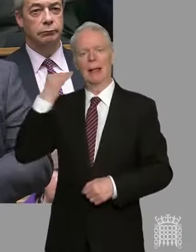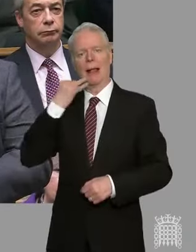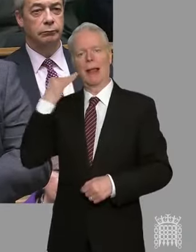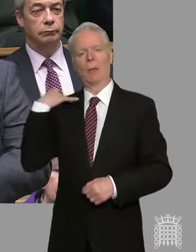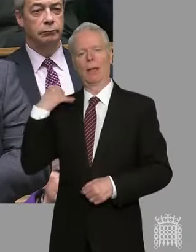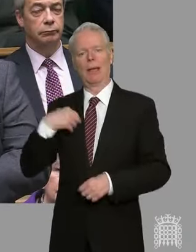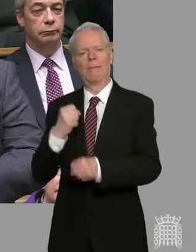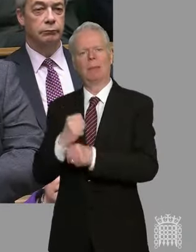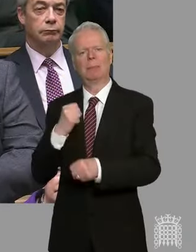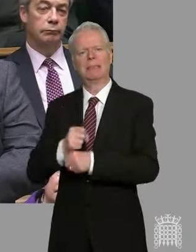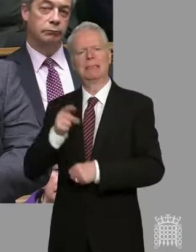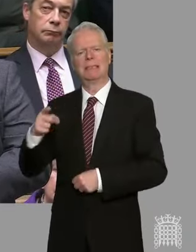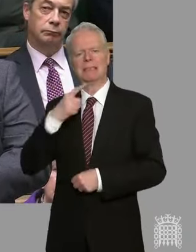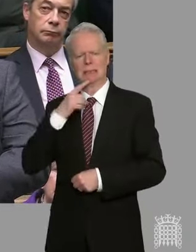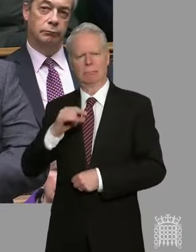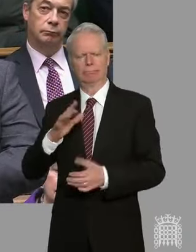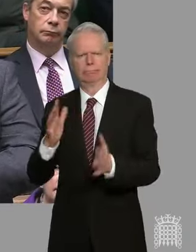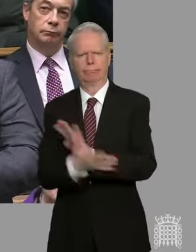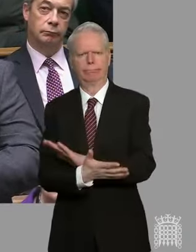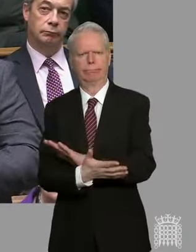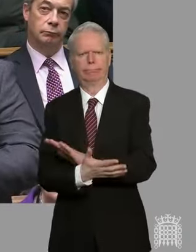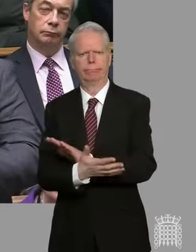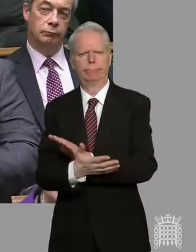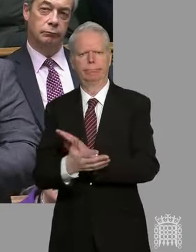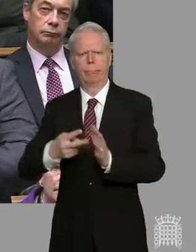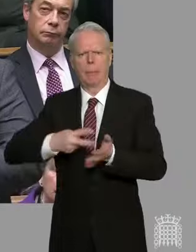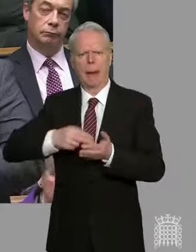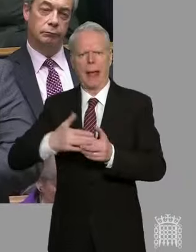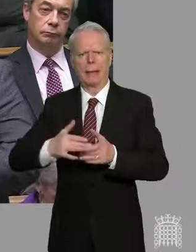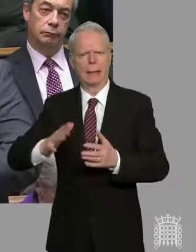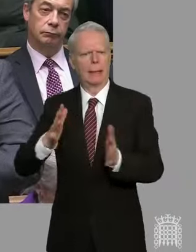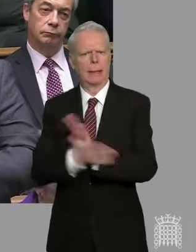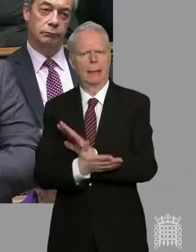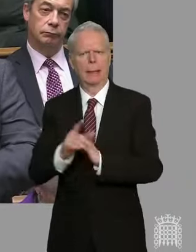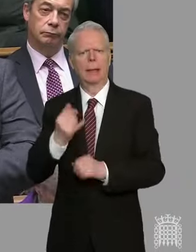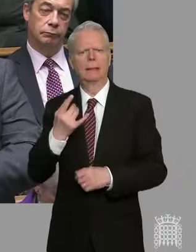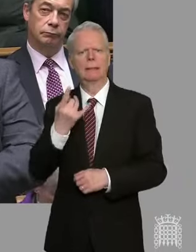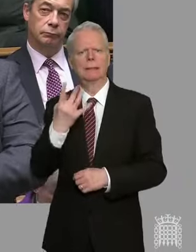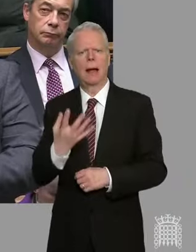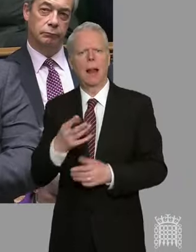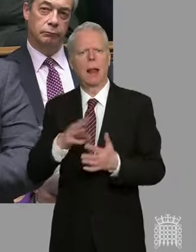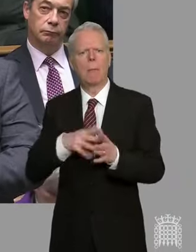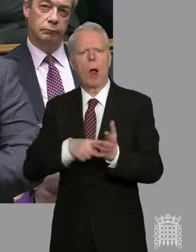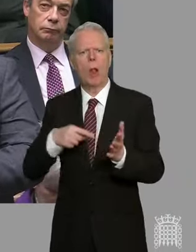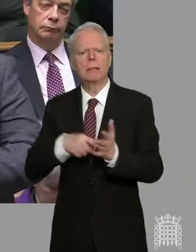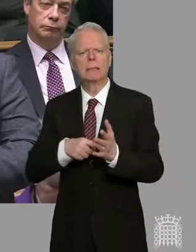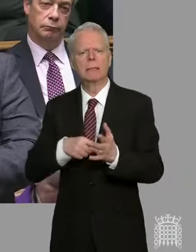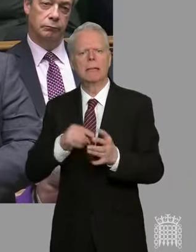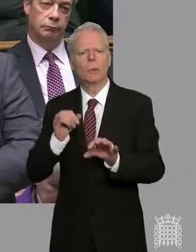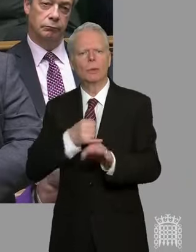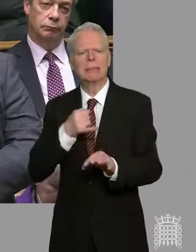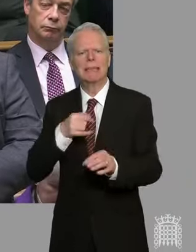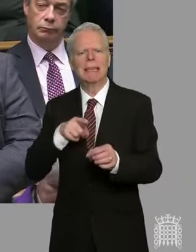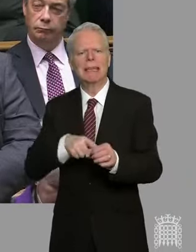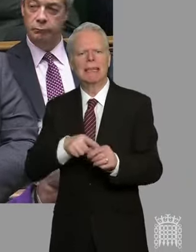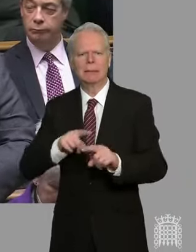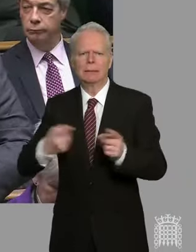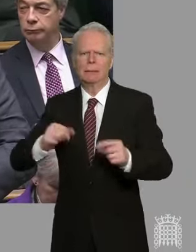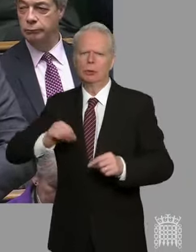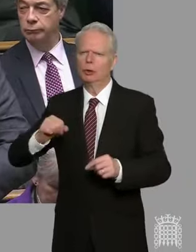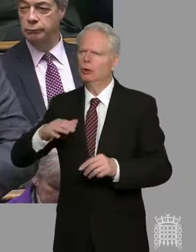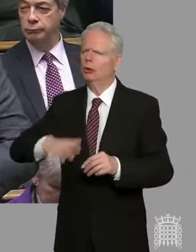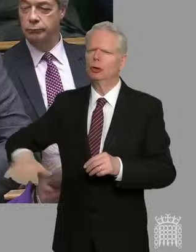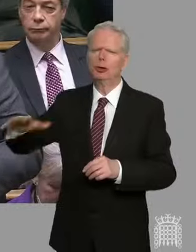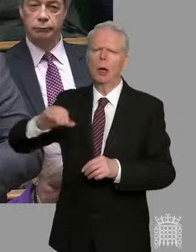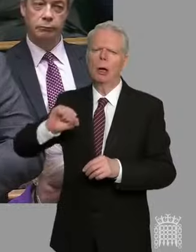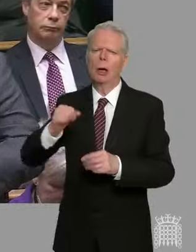tear up a well-established definition of what a single malt is, pulling the rug yet further from underneath the Scotch whisky industry. Given the backlash from the